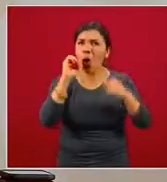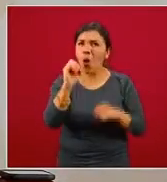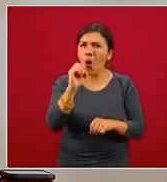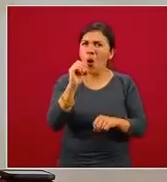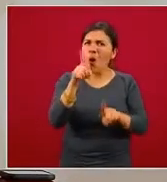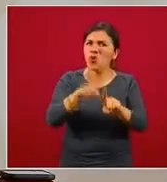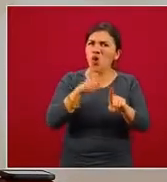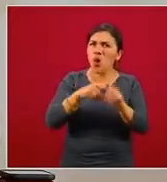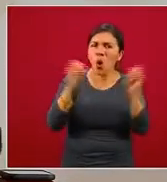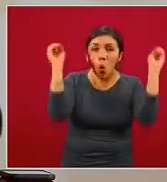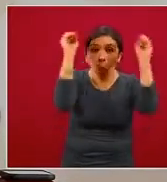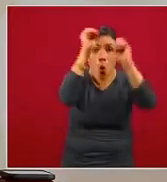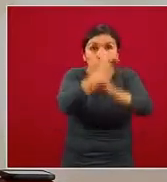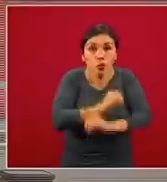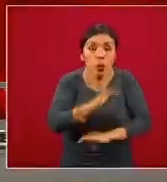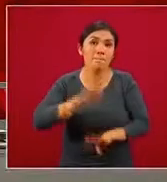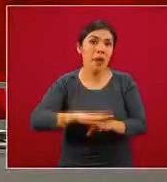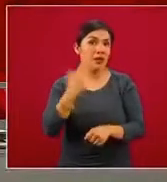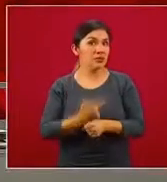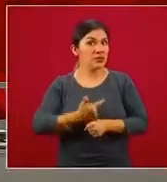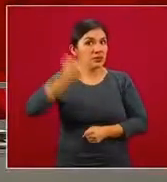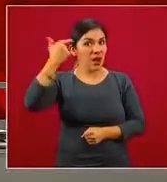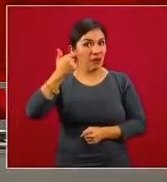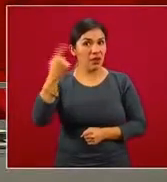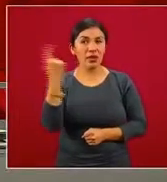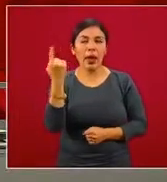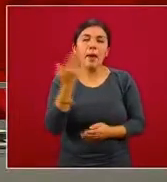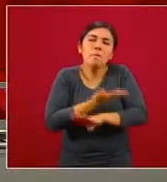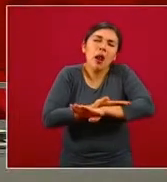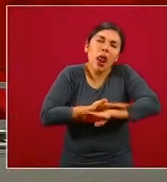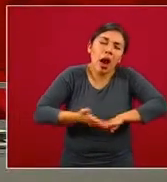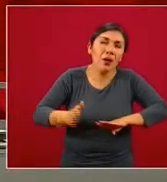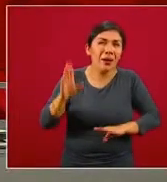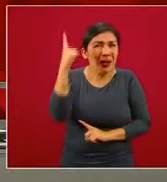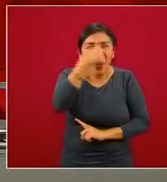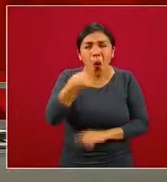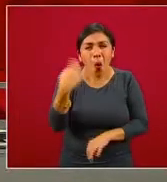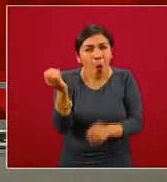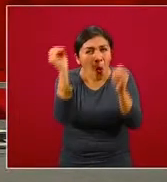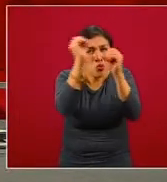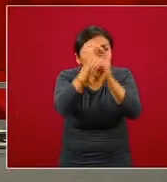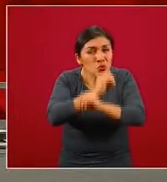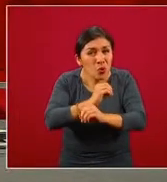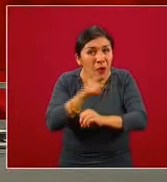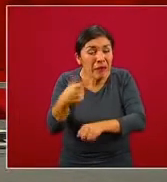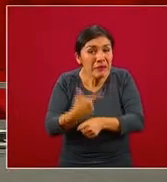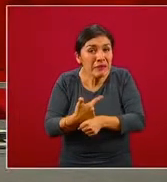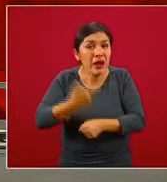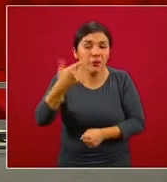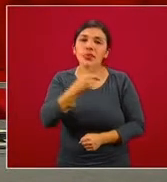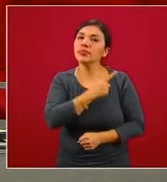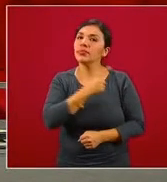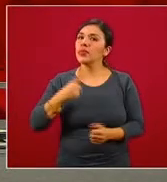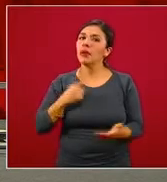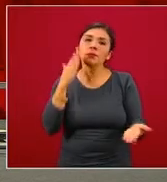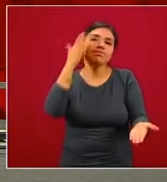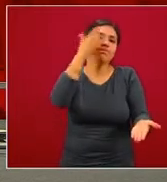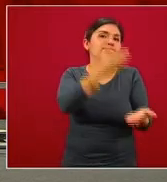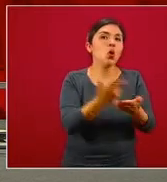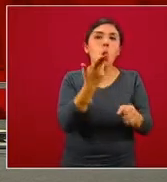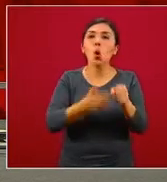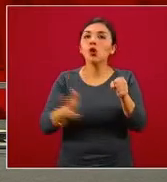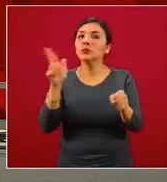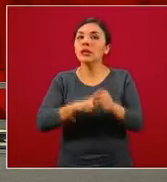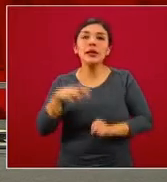it's oscura de la hard to piel, breathe, eso es aún más grave que la palidez, and this produces fatigue, and it produces debe ir al hospital you to